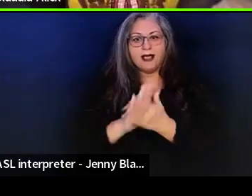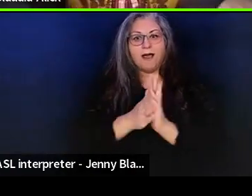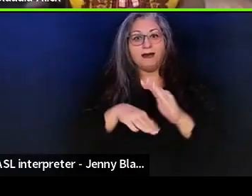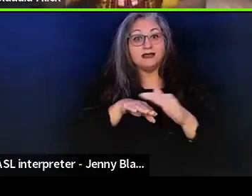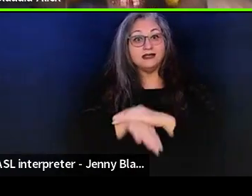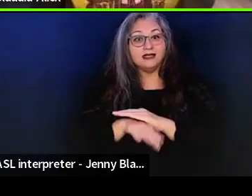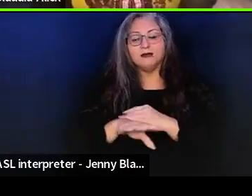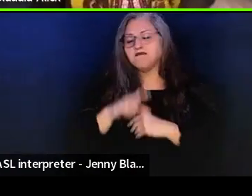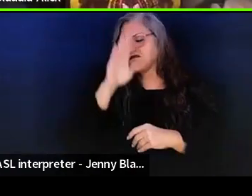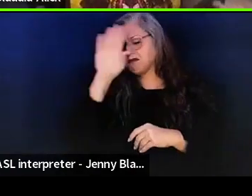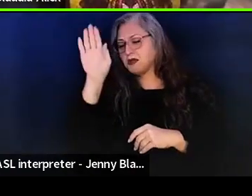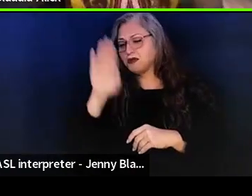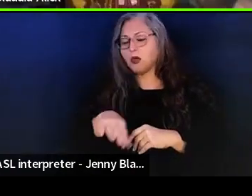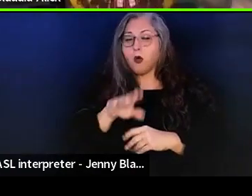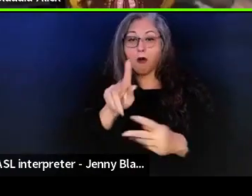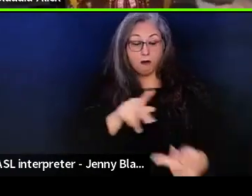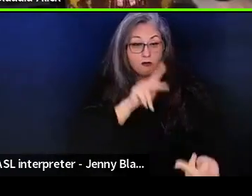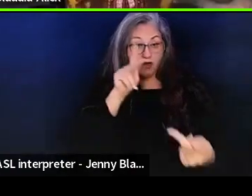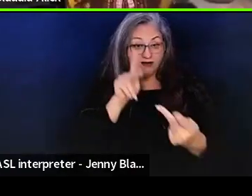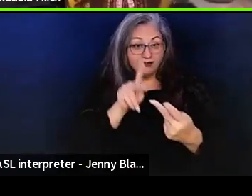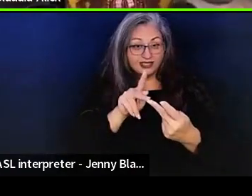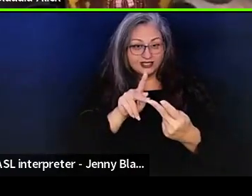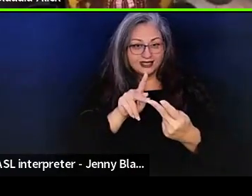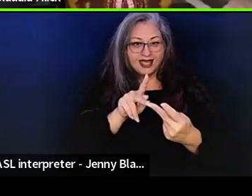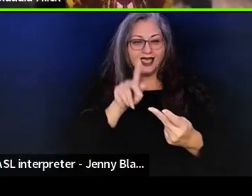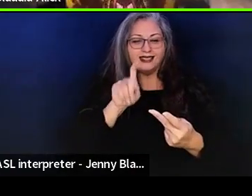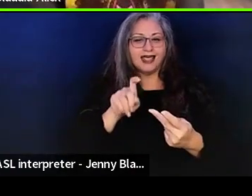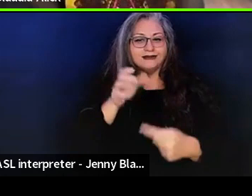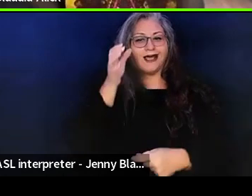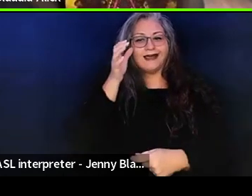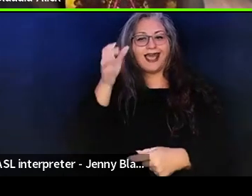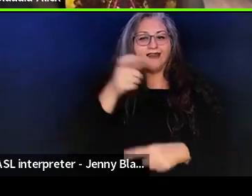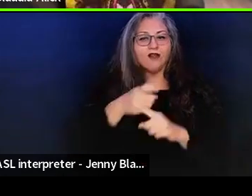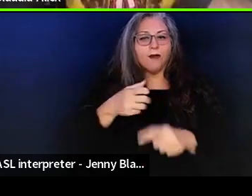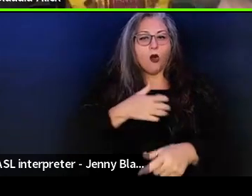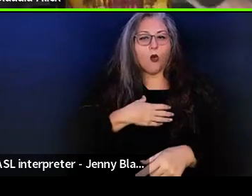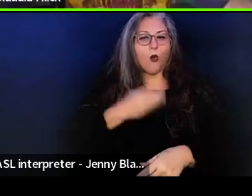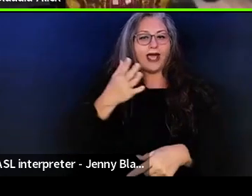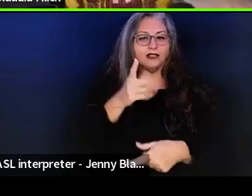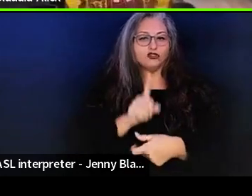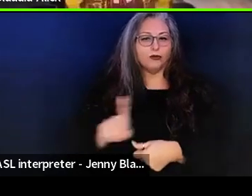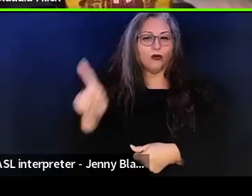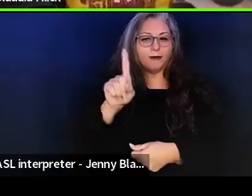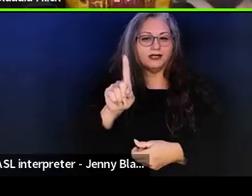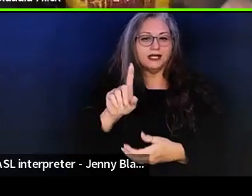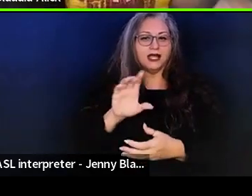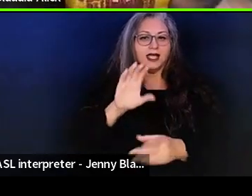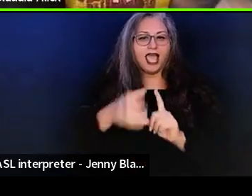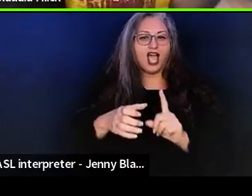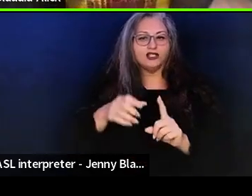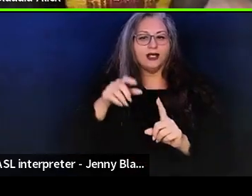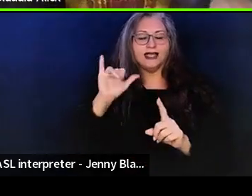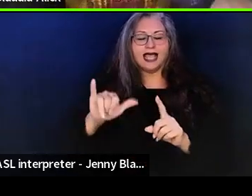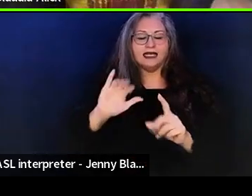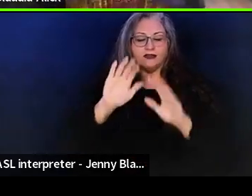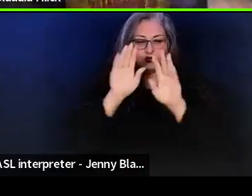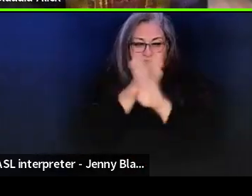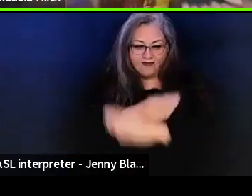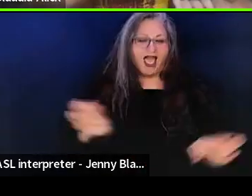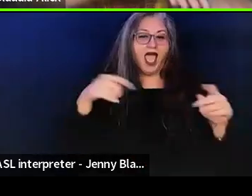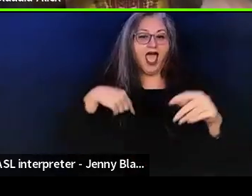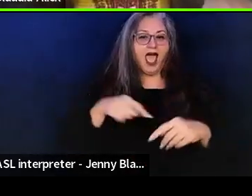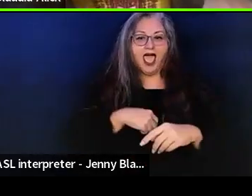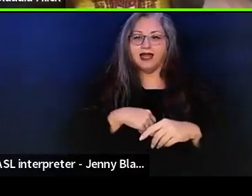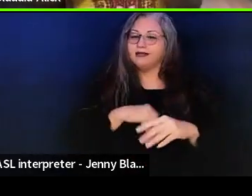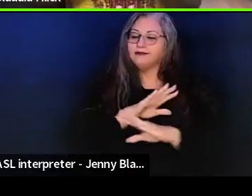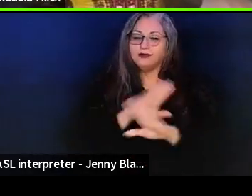We know that perfection as a concept of white supremacy culture, and this is a devising process. And so we are on